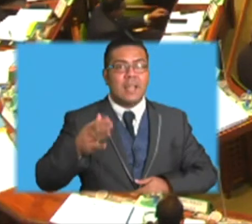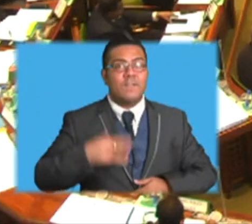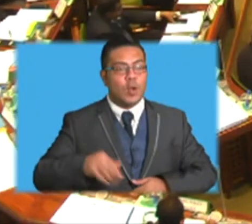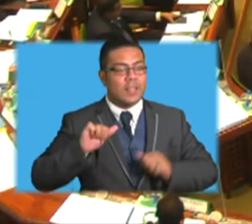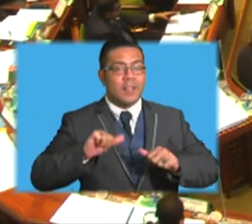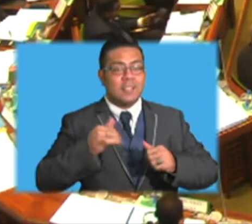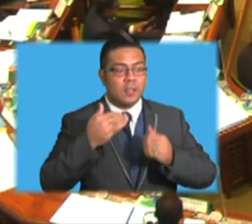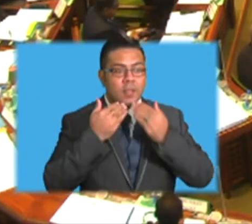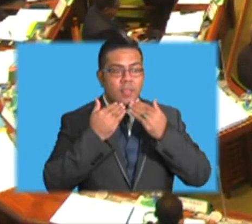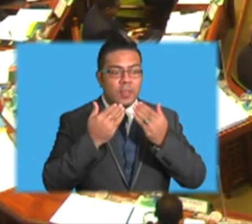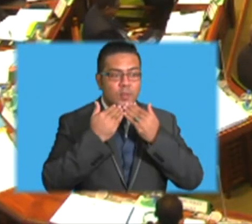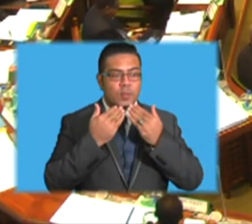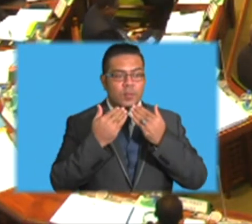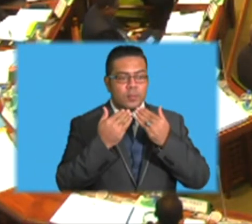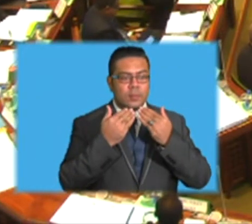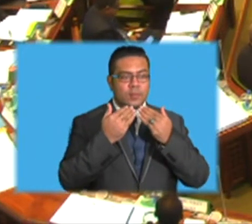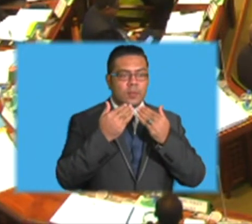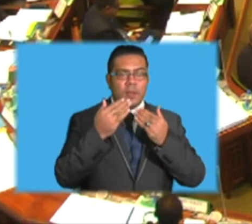Thank you, Madam Speaker. I thank the